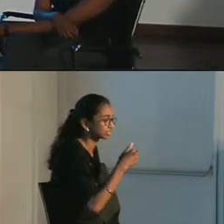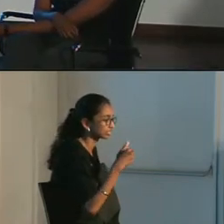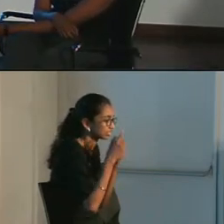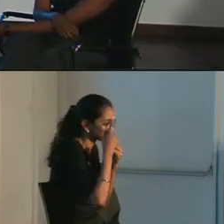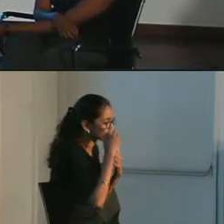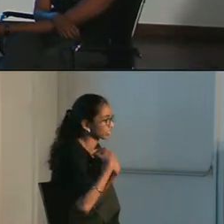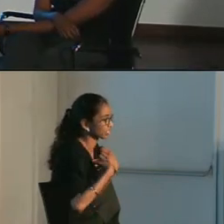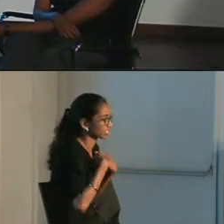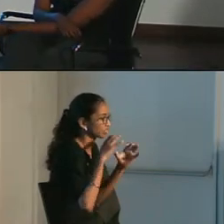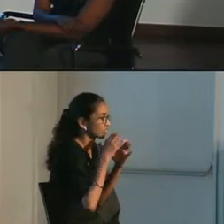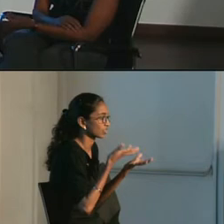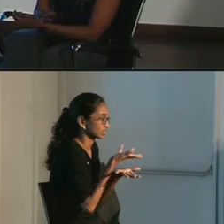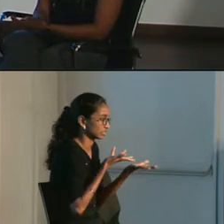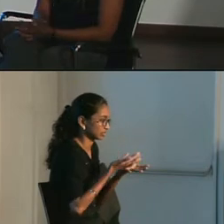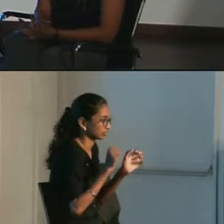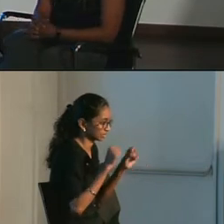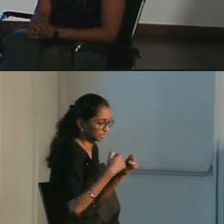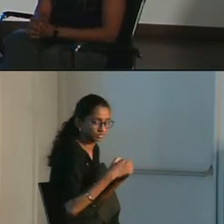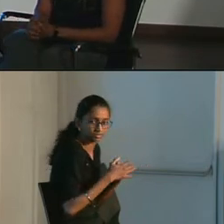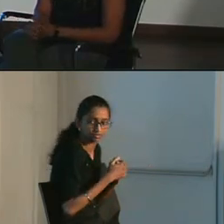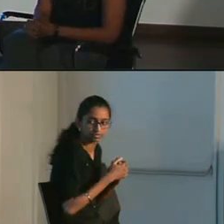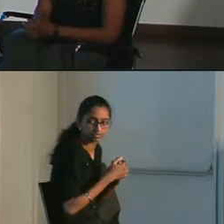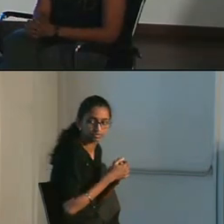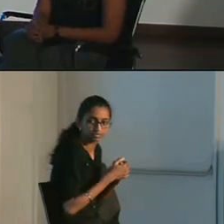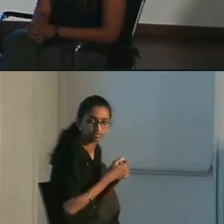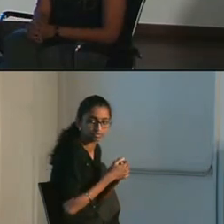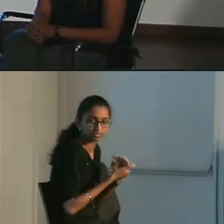conversation. So yeah, throw it open.